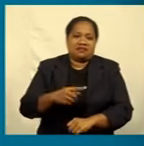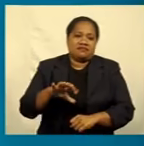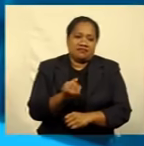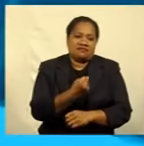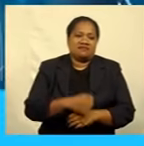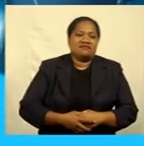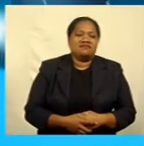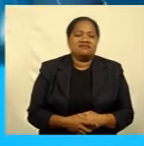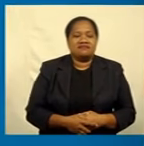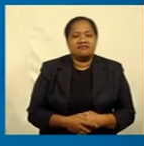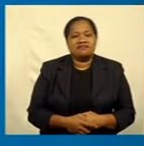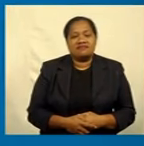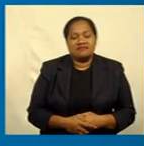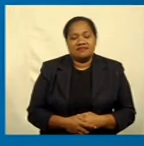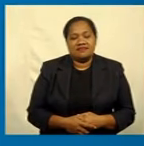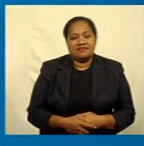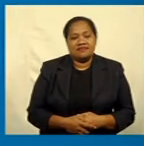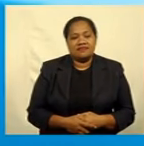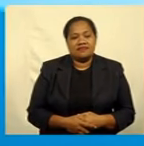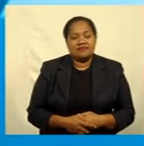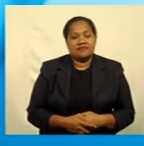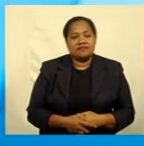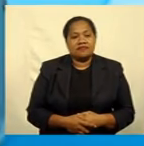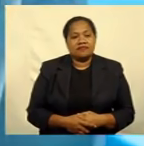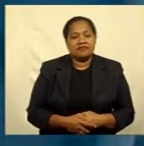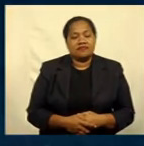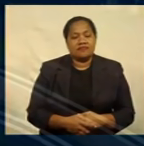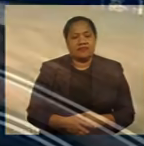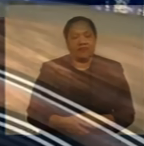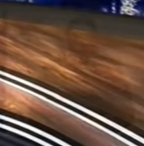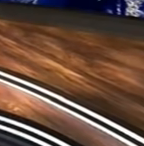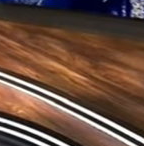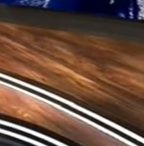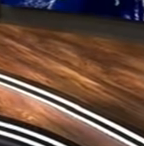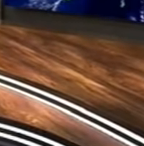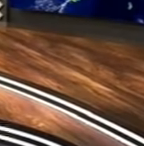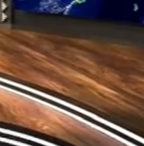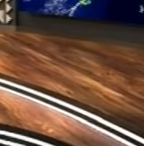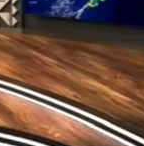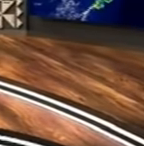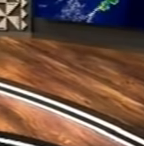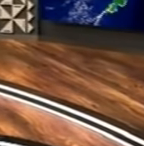From the studios of FBC Suva, Edwin Nunn.